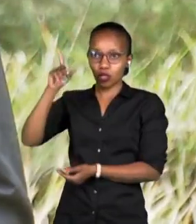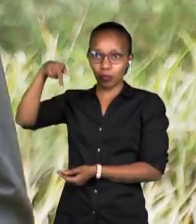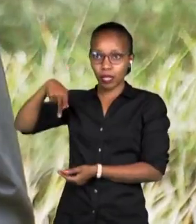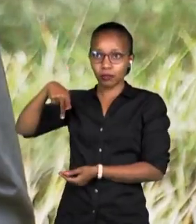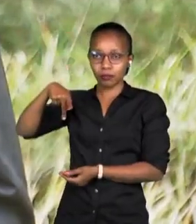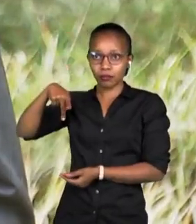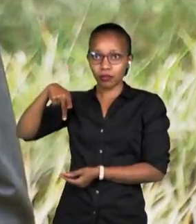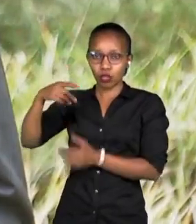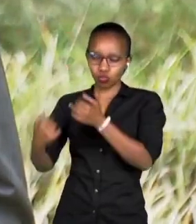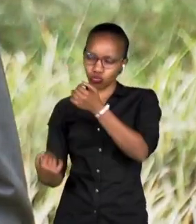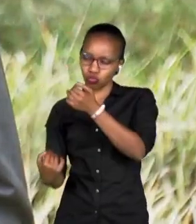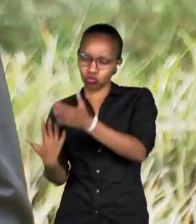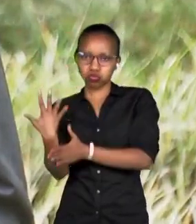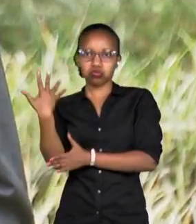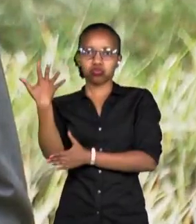has grown